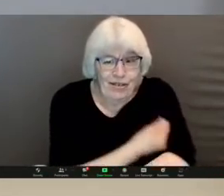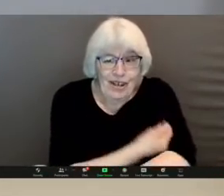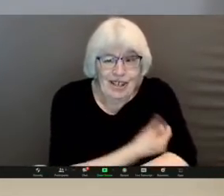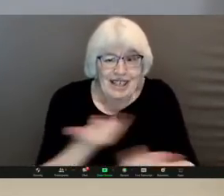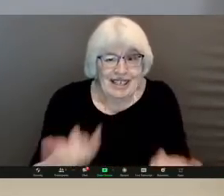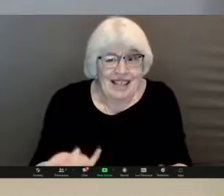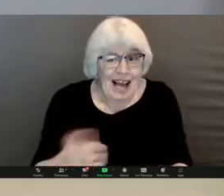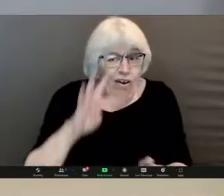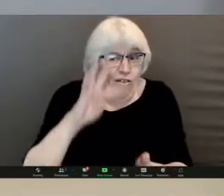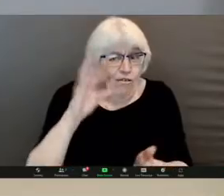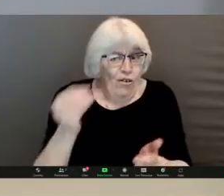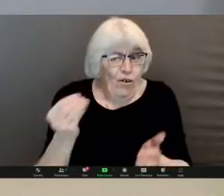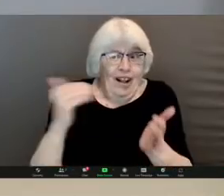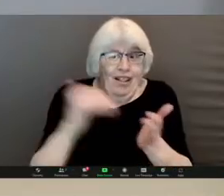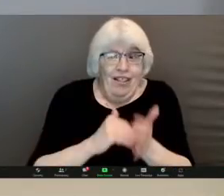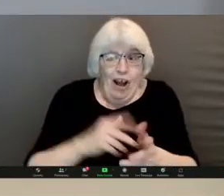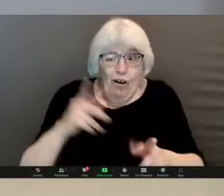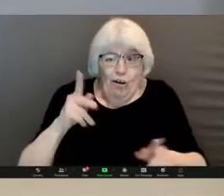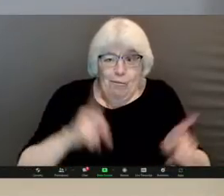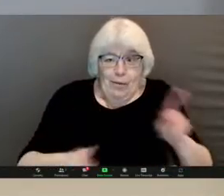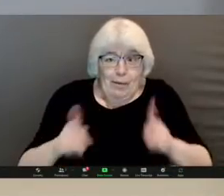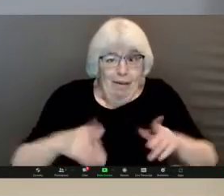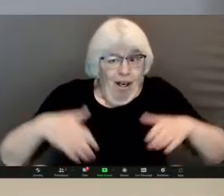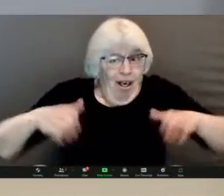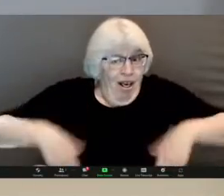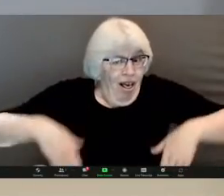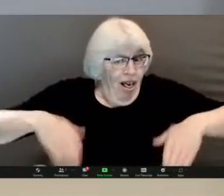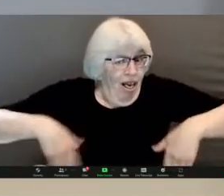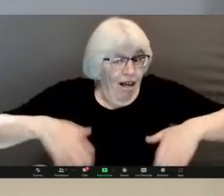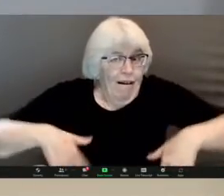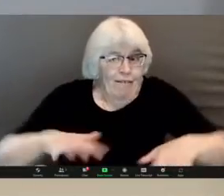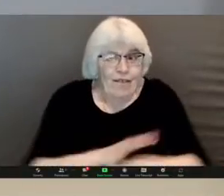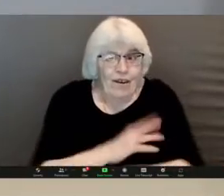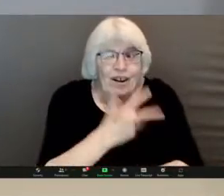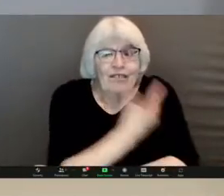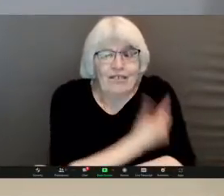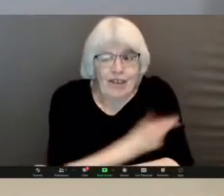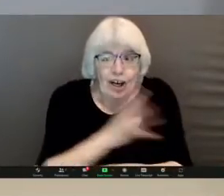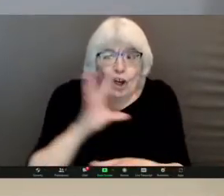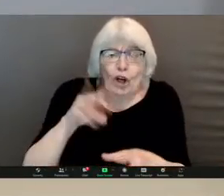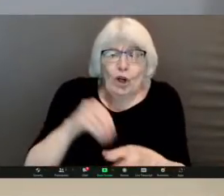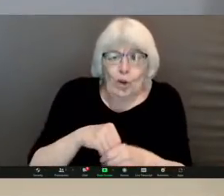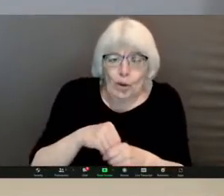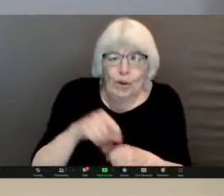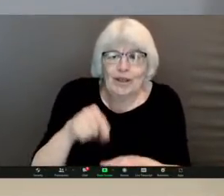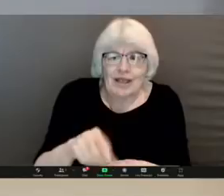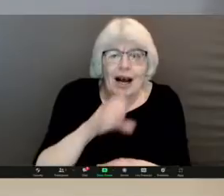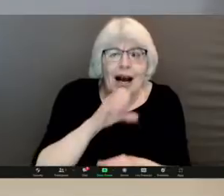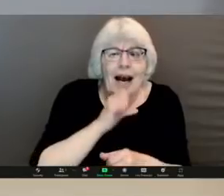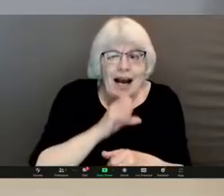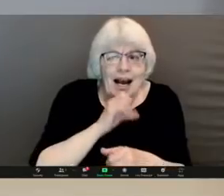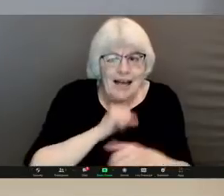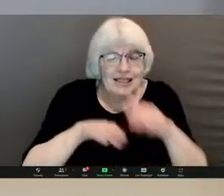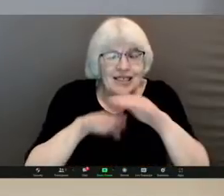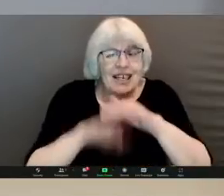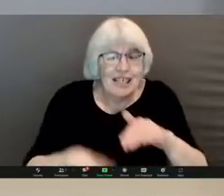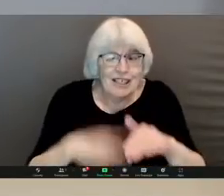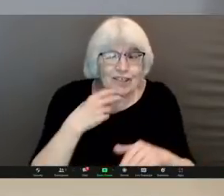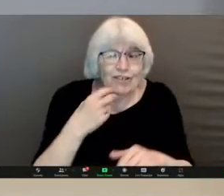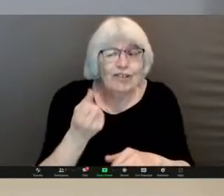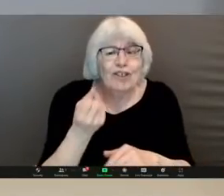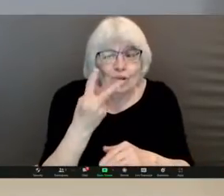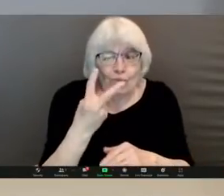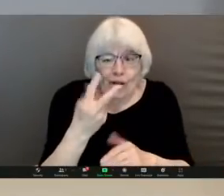19,000 children under the age of 12 who are not eligible. As of Saturday, September 4th, a total